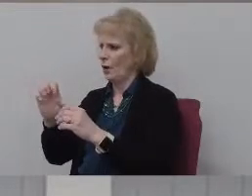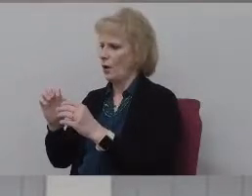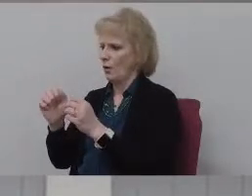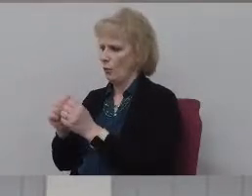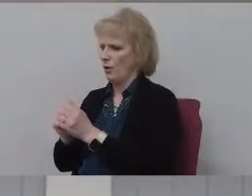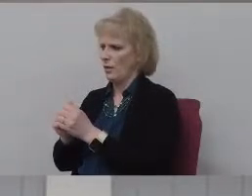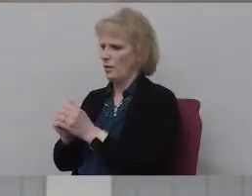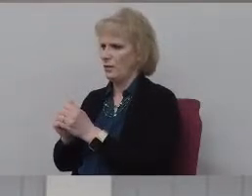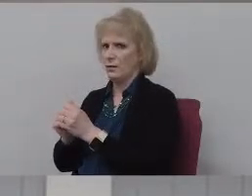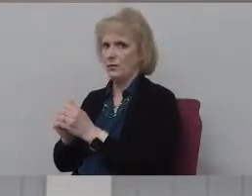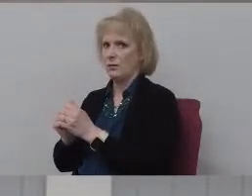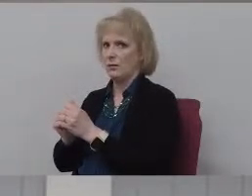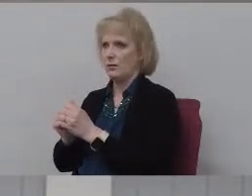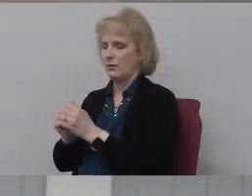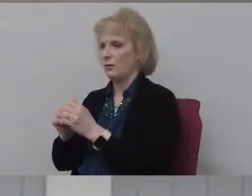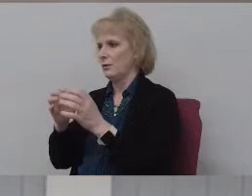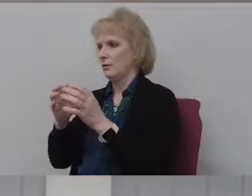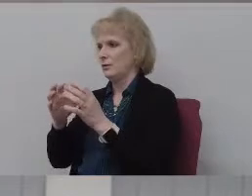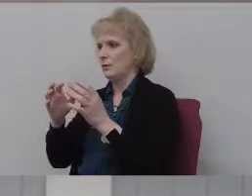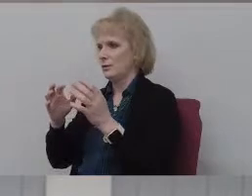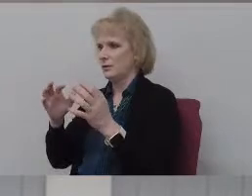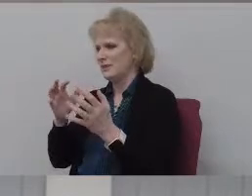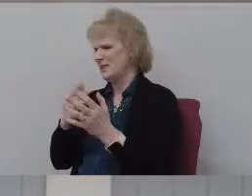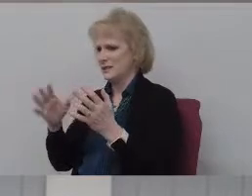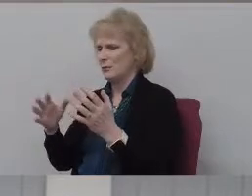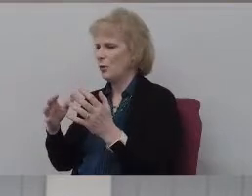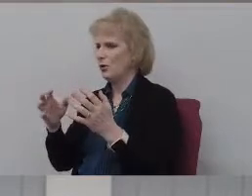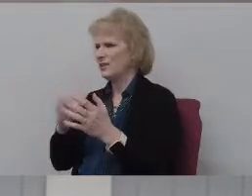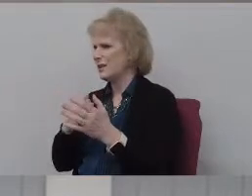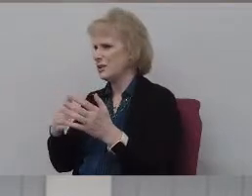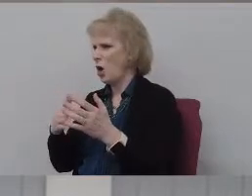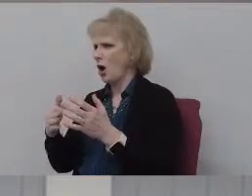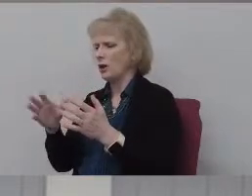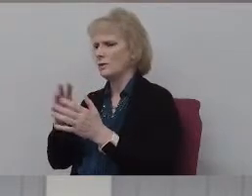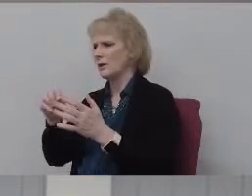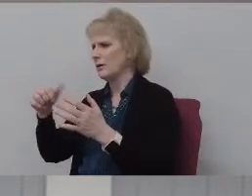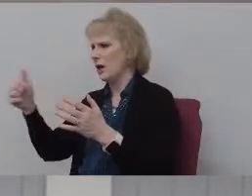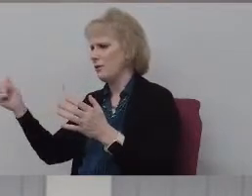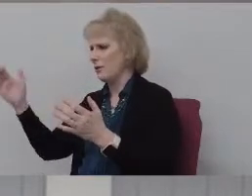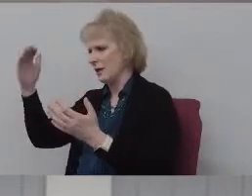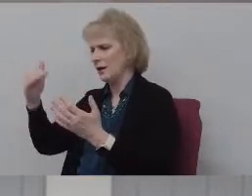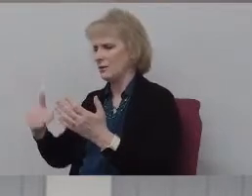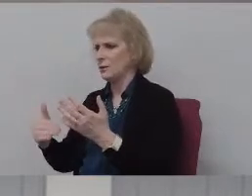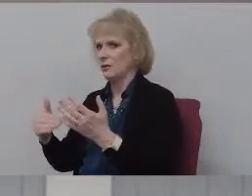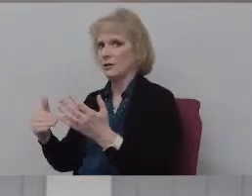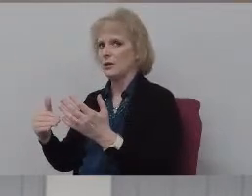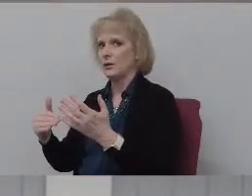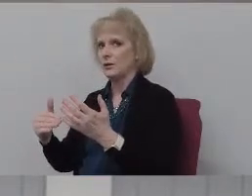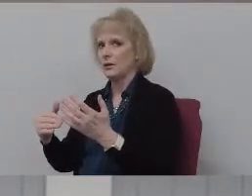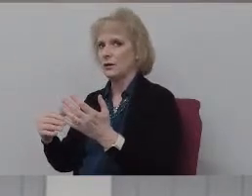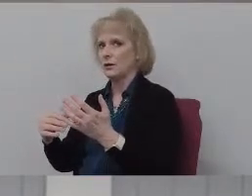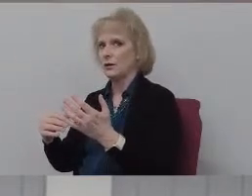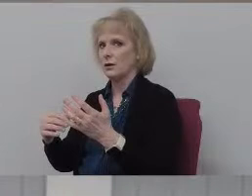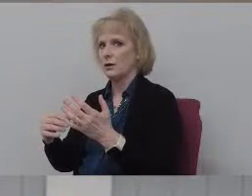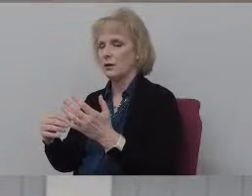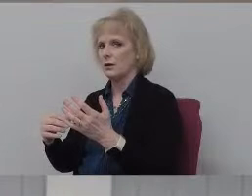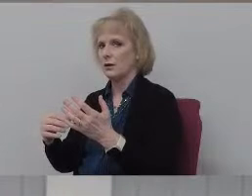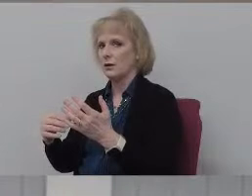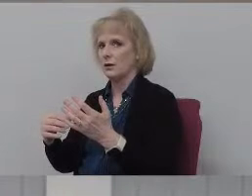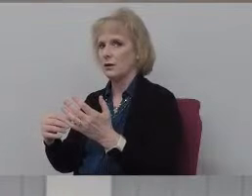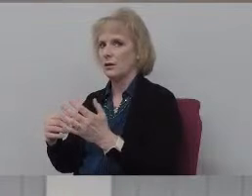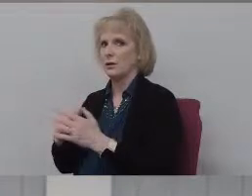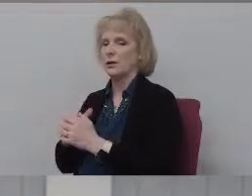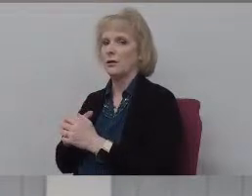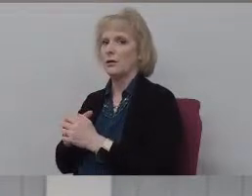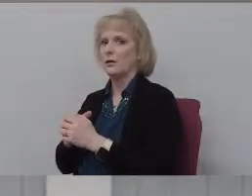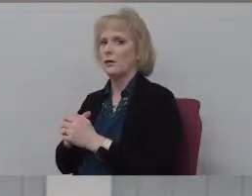of David and of Gad, the king's seer, and Nathan, the prophet. For so was the commandment of the Lord by